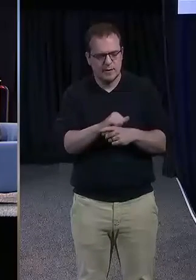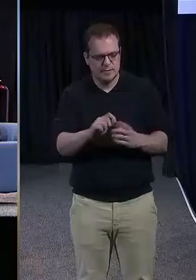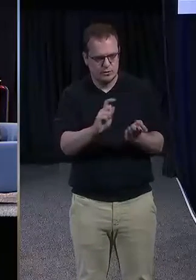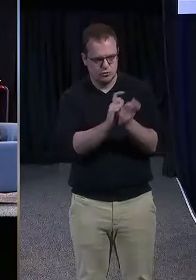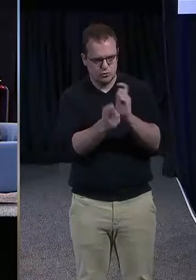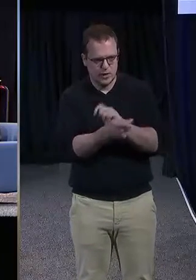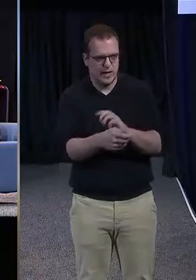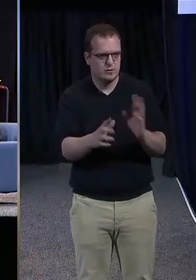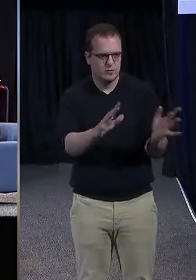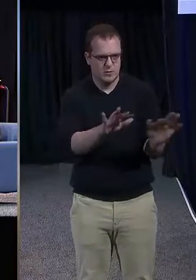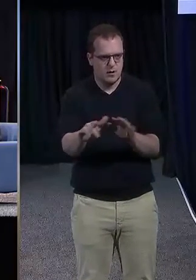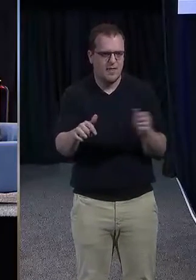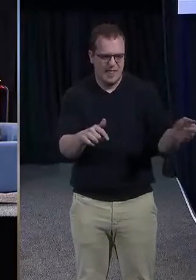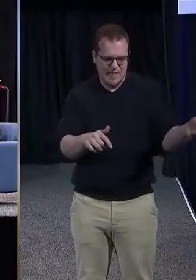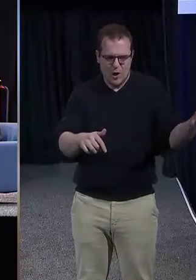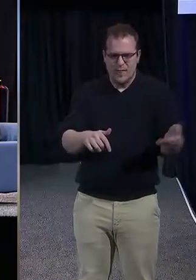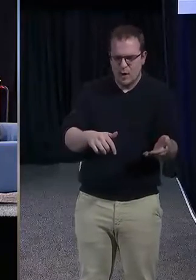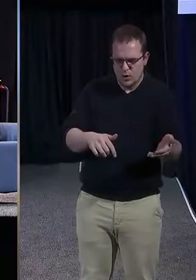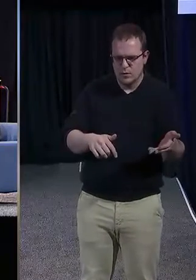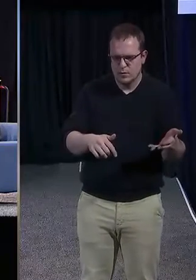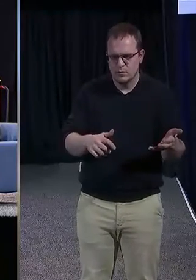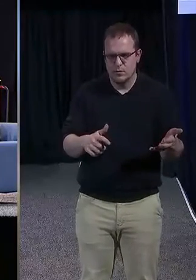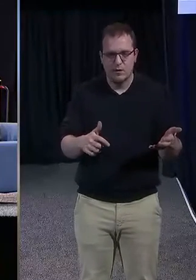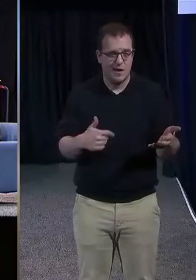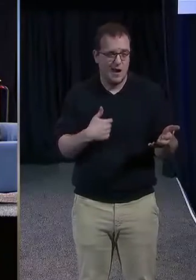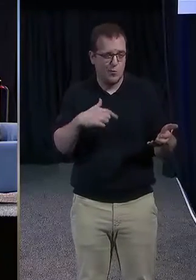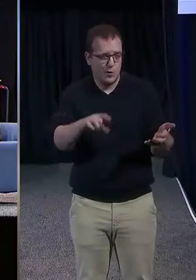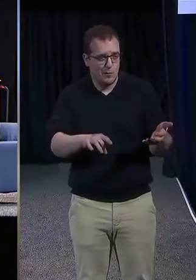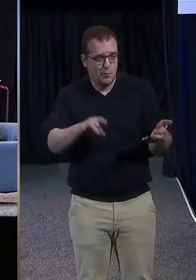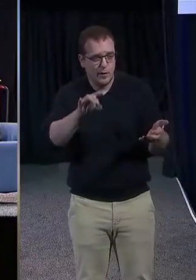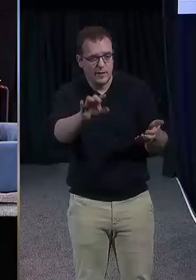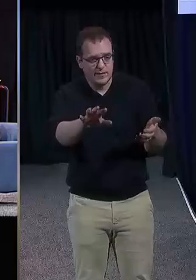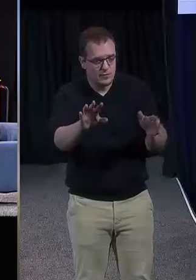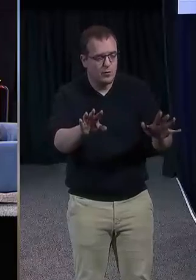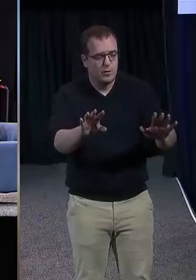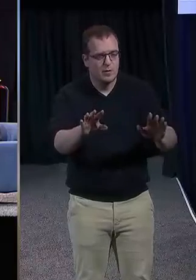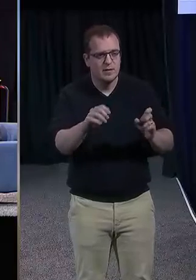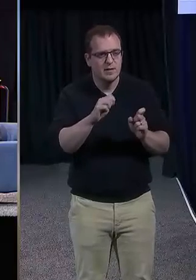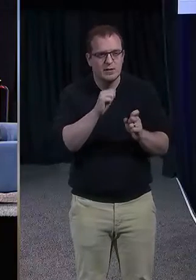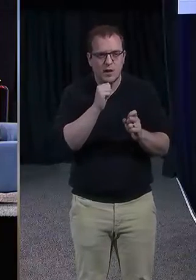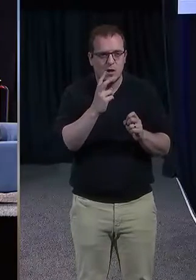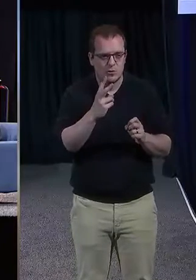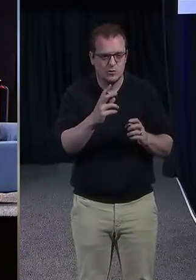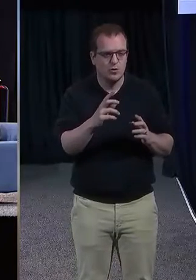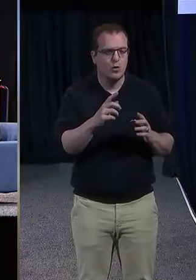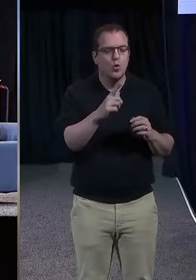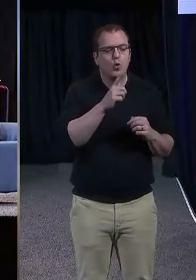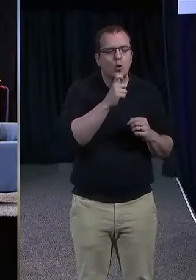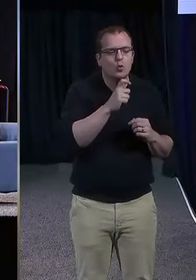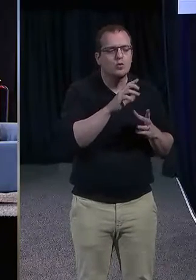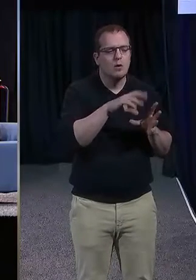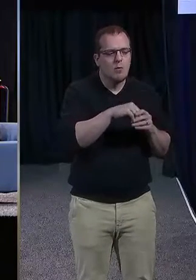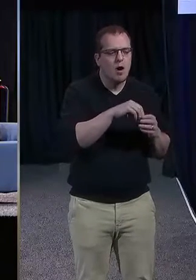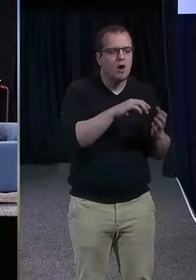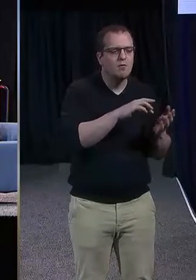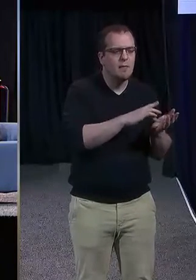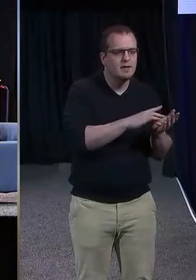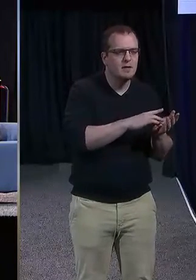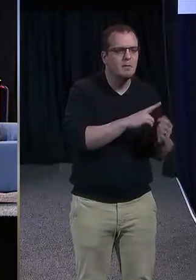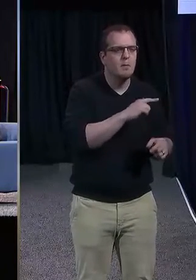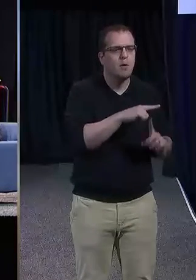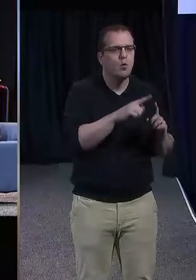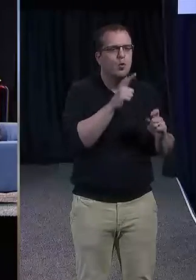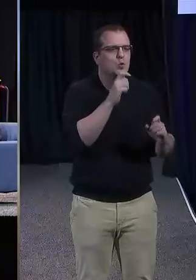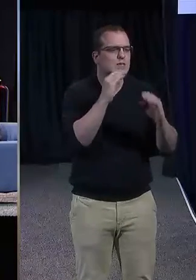to bring this forward, that it's not just an issue of who practices medicine, but who also who teaches and